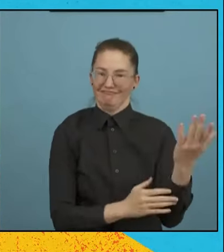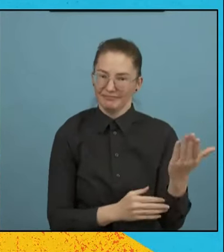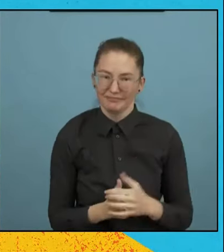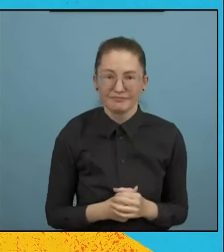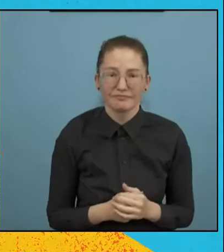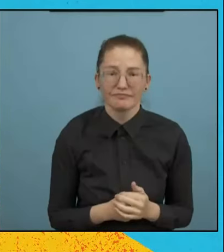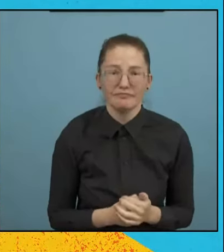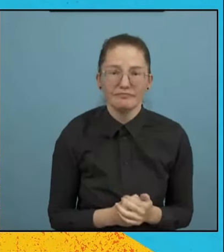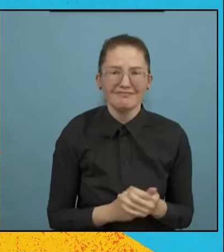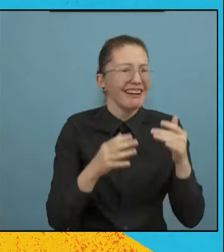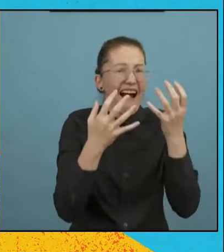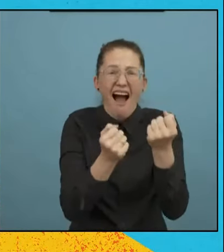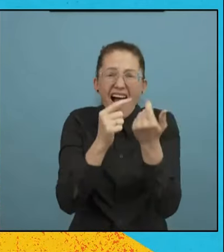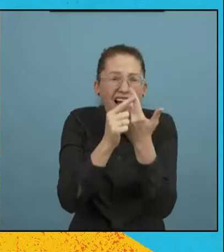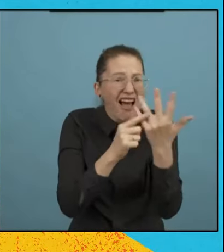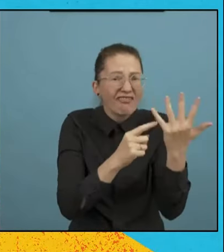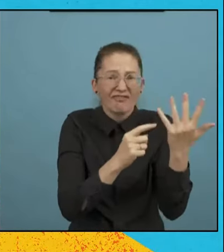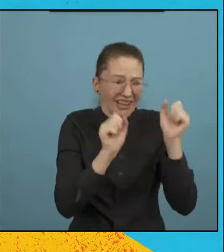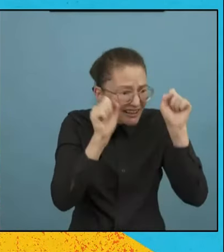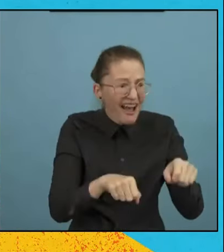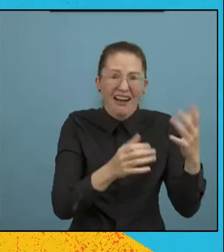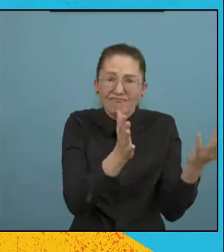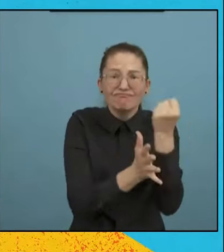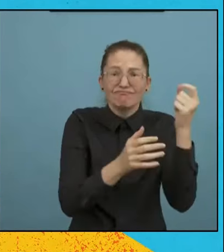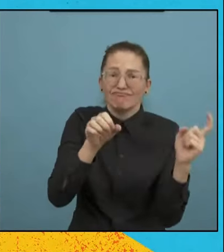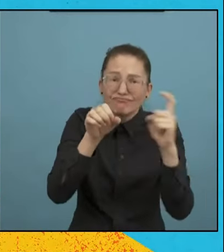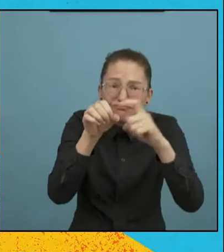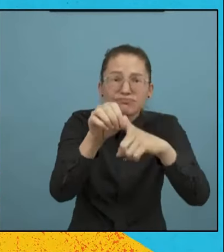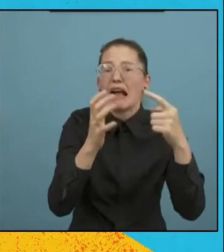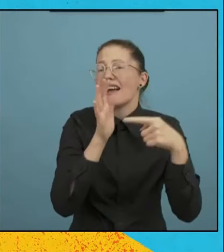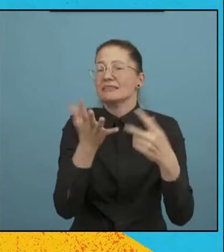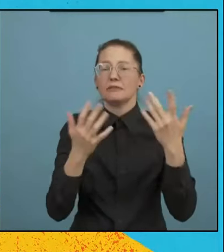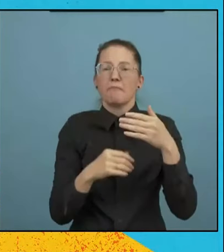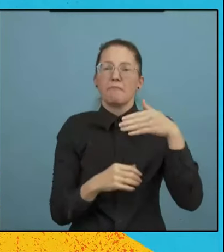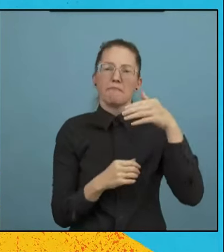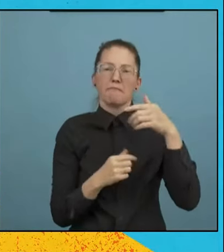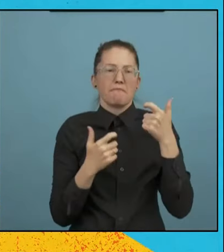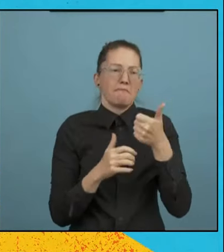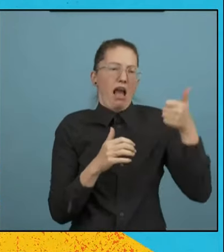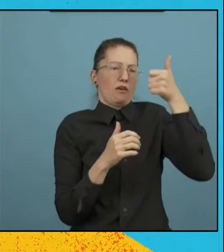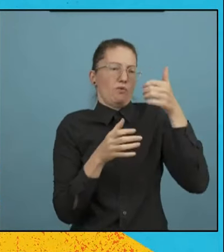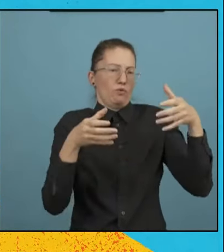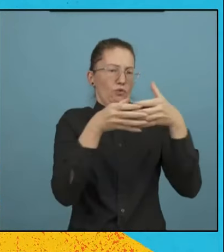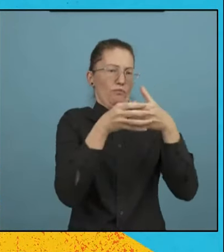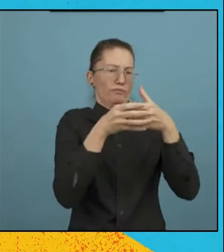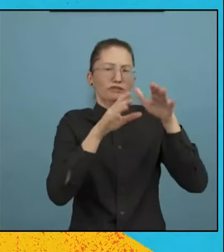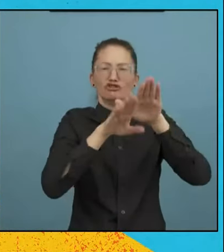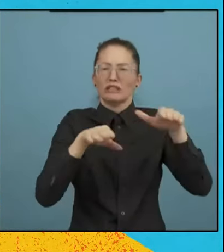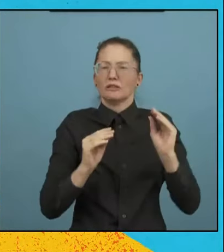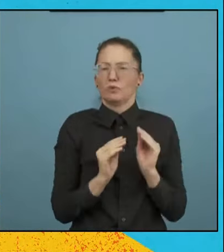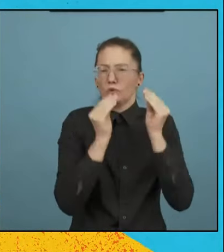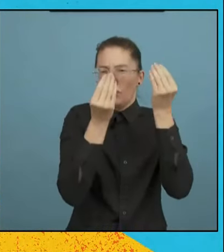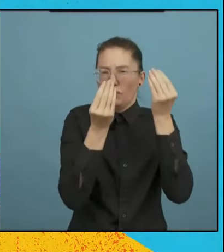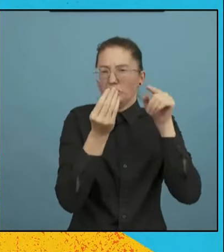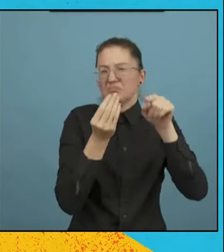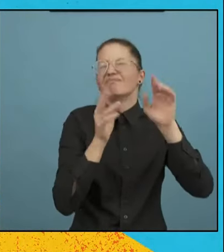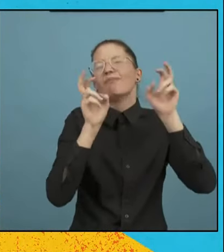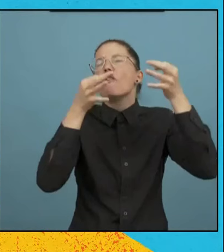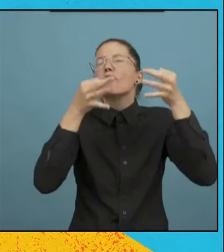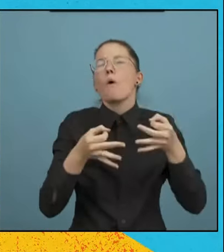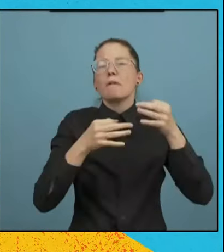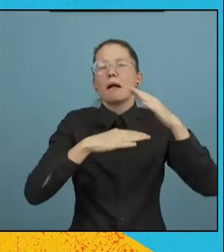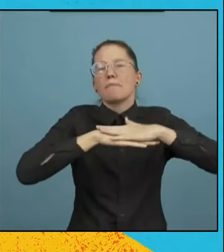barriers. Hence, it's really important to engage to coalitions and networks that reach children and young people,